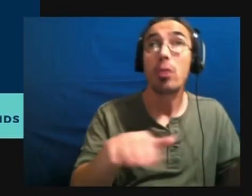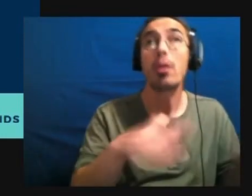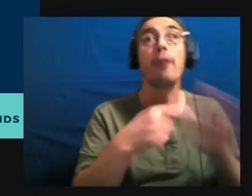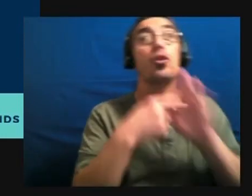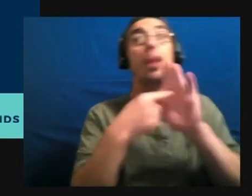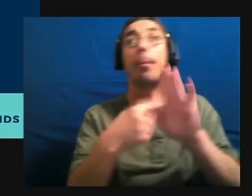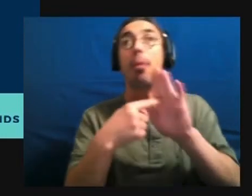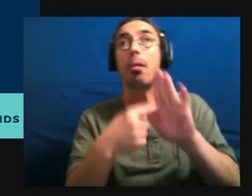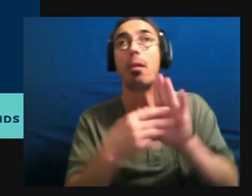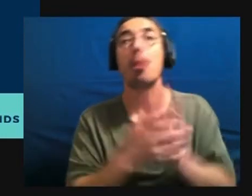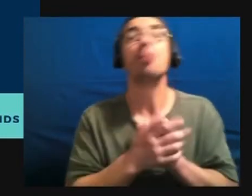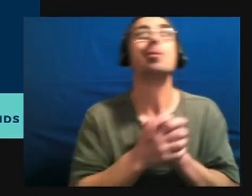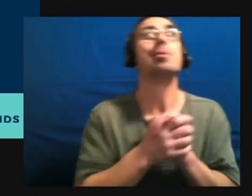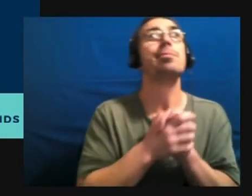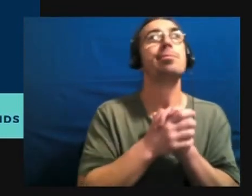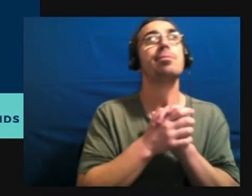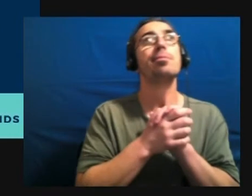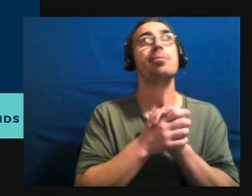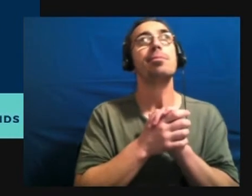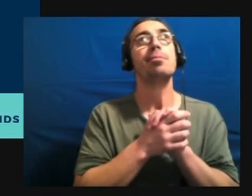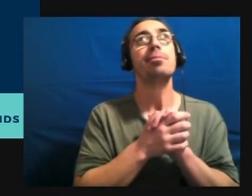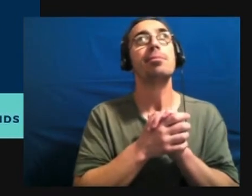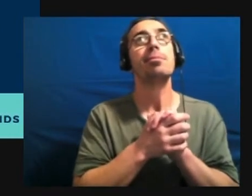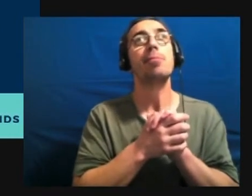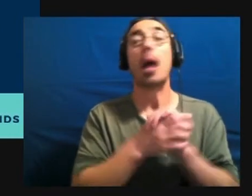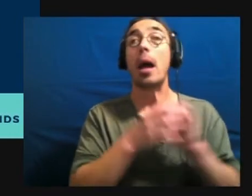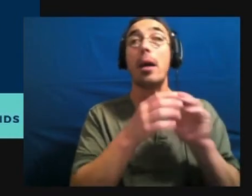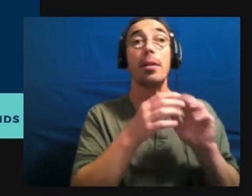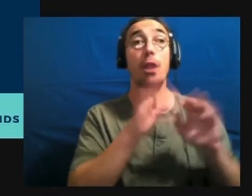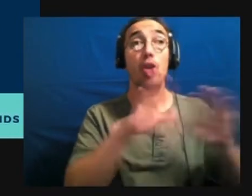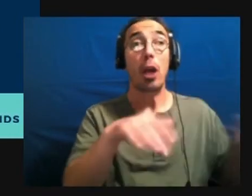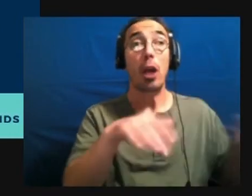as violent outbursts and